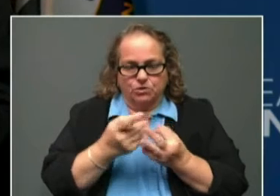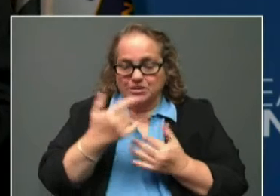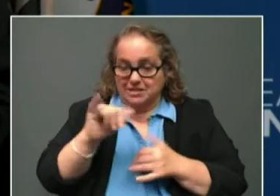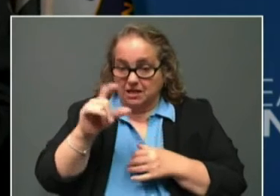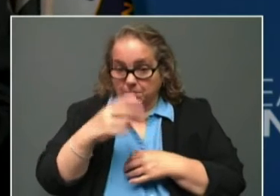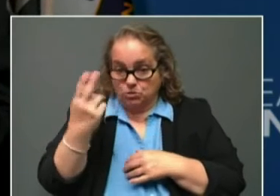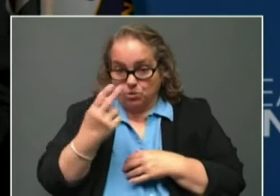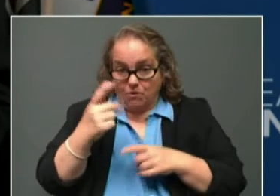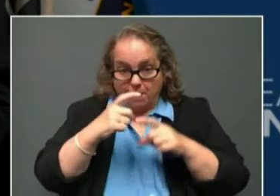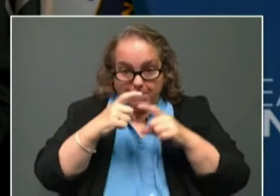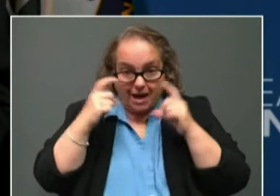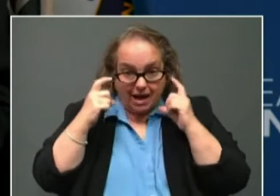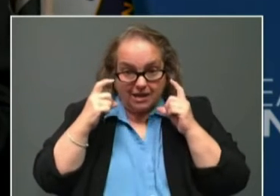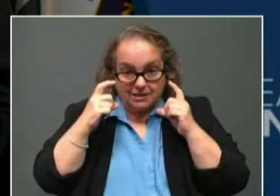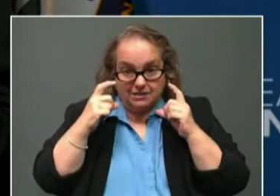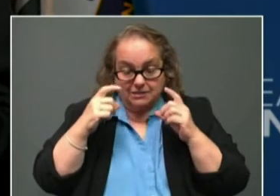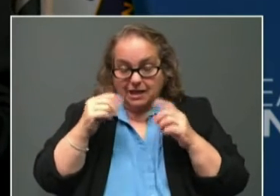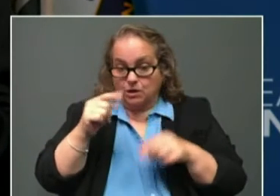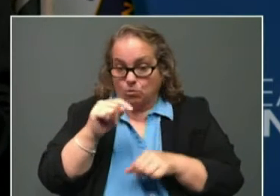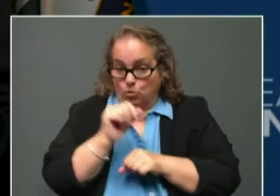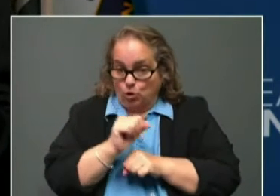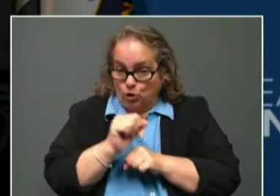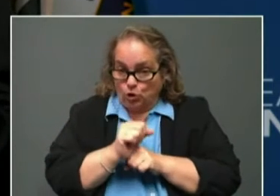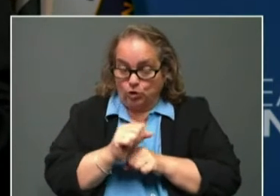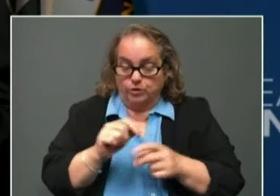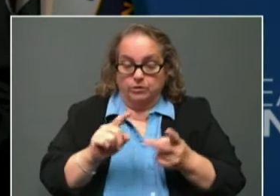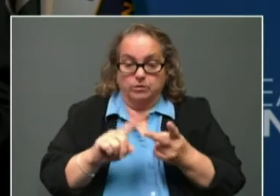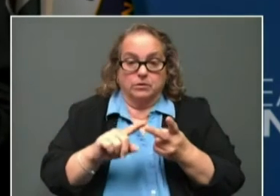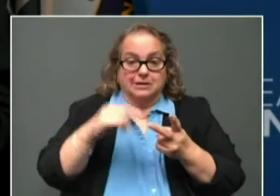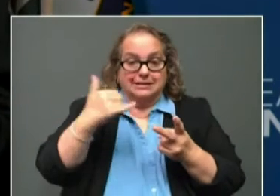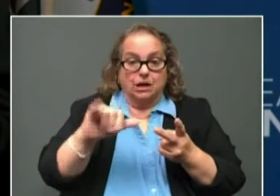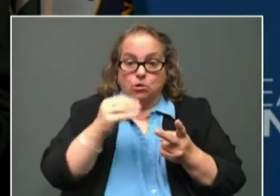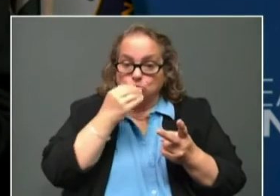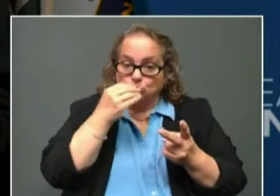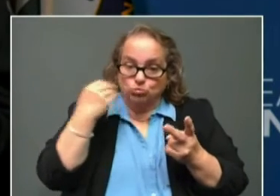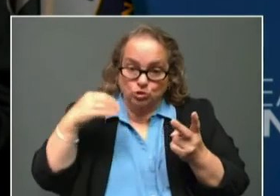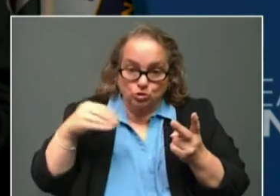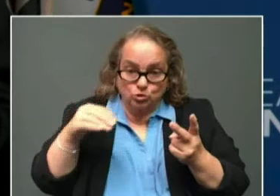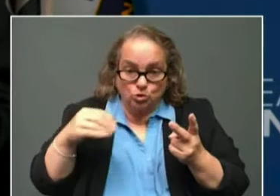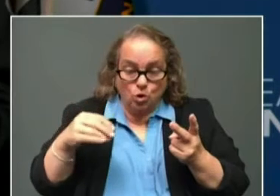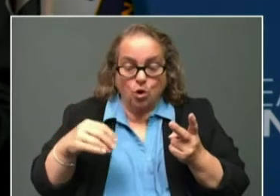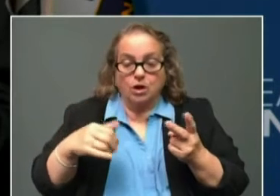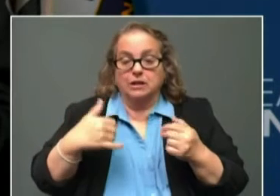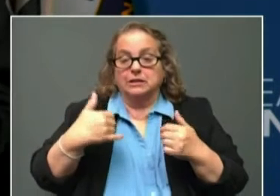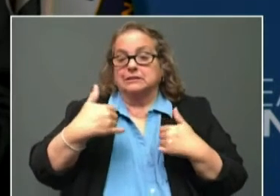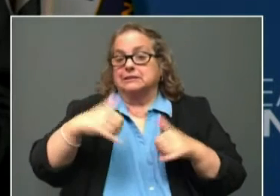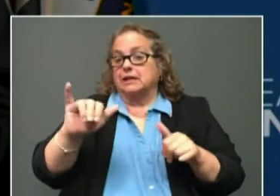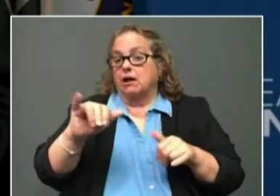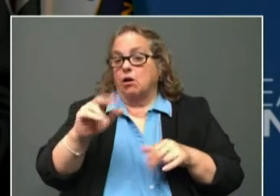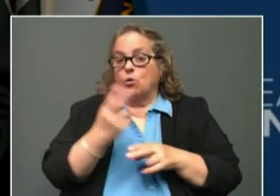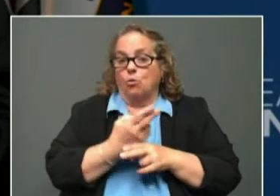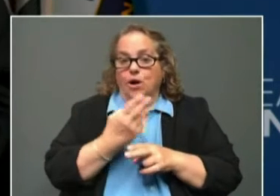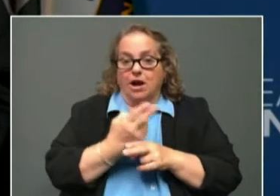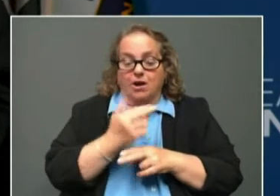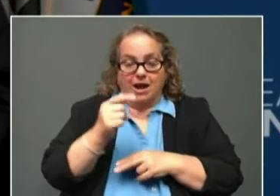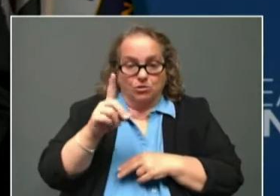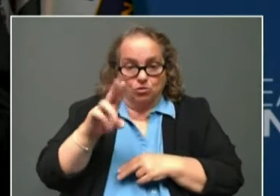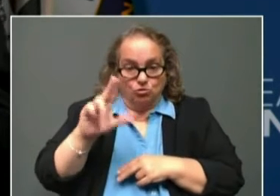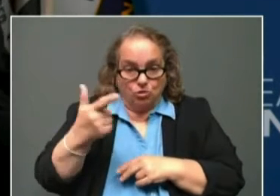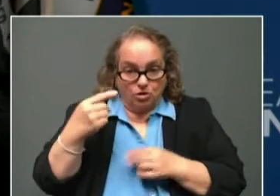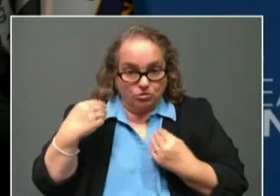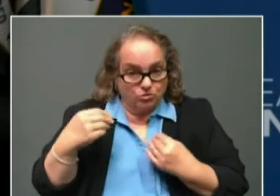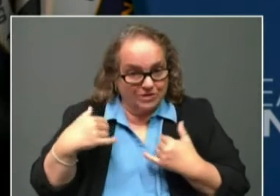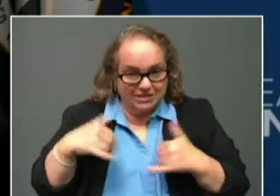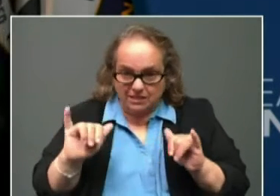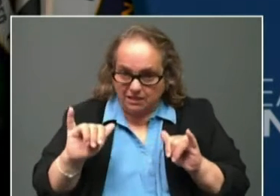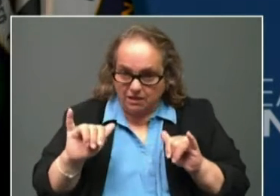one at work. You'll still need to wear one at the grocery store. You'll still need to wear one at the drugstore. But